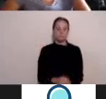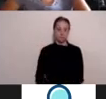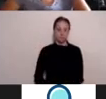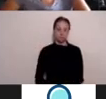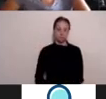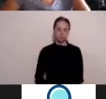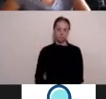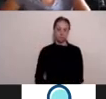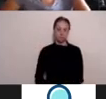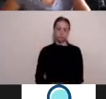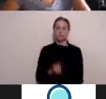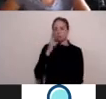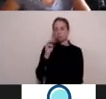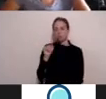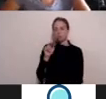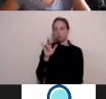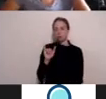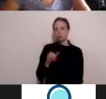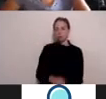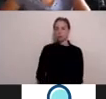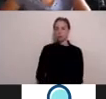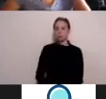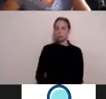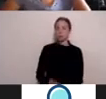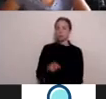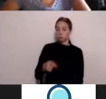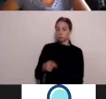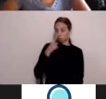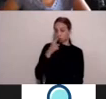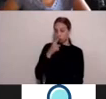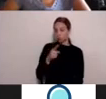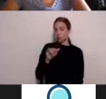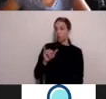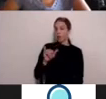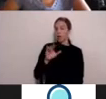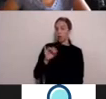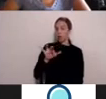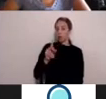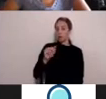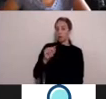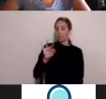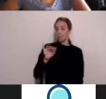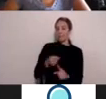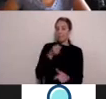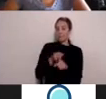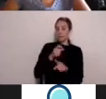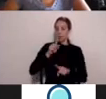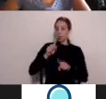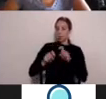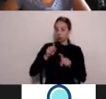also for you. Would you be willing to share the COVID-19 impact questionnaire? It would be nice to harmonize any questionnaires that are out